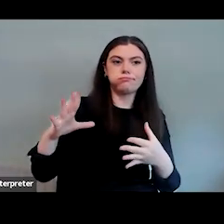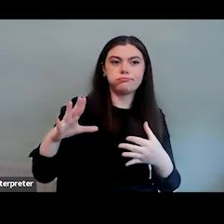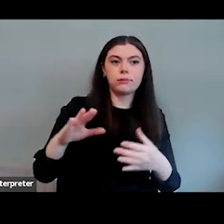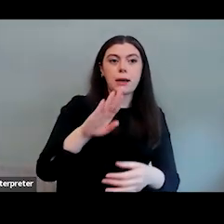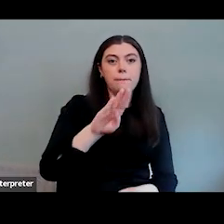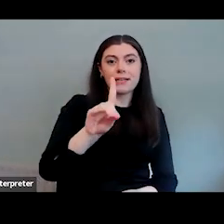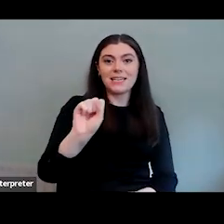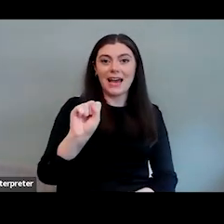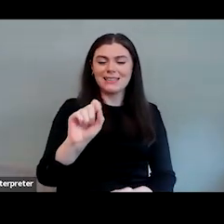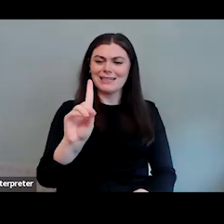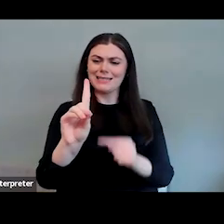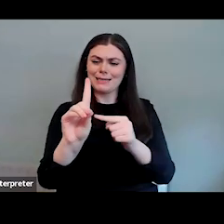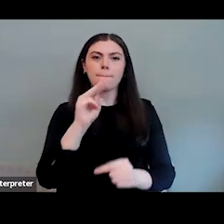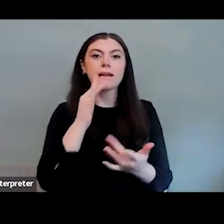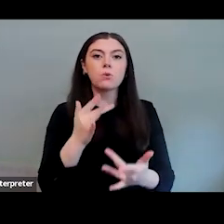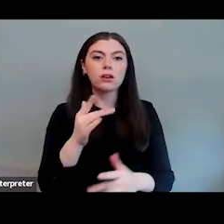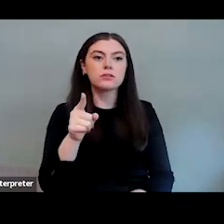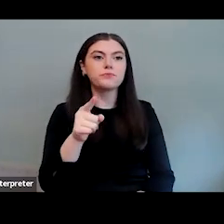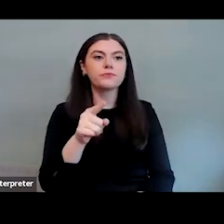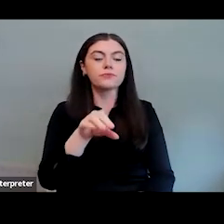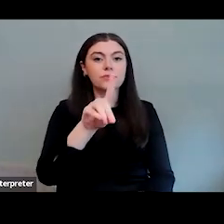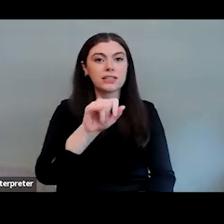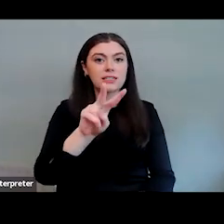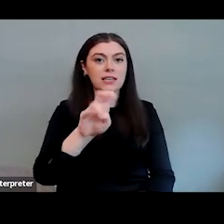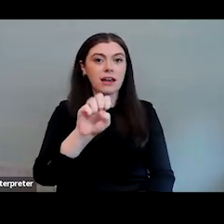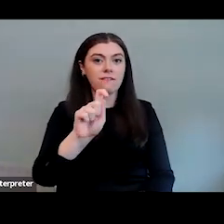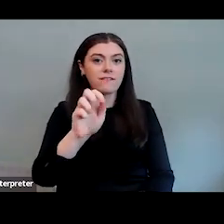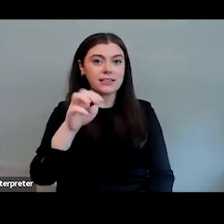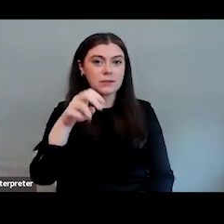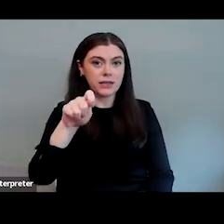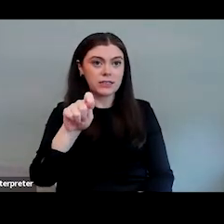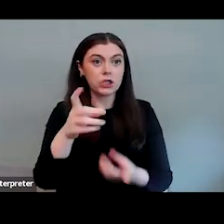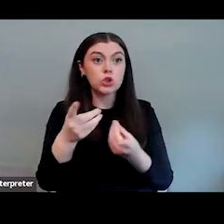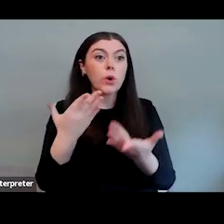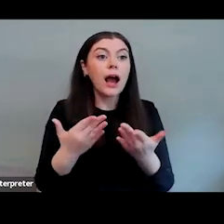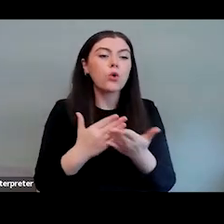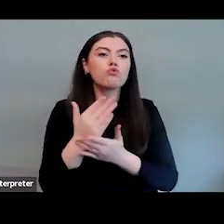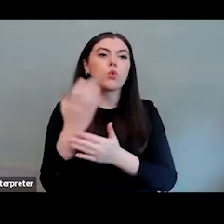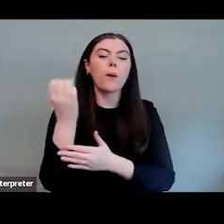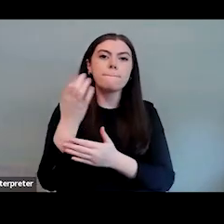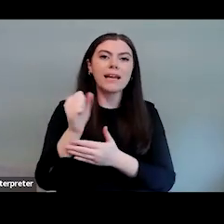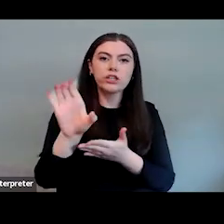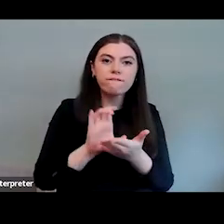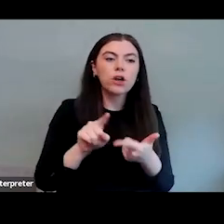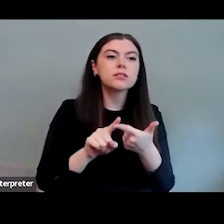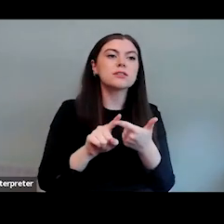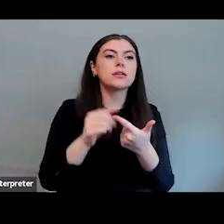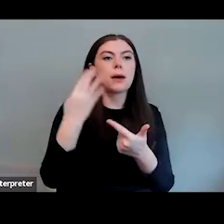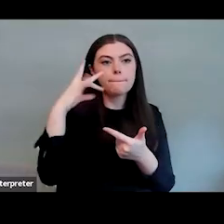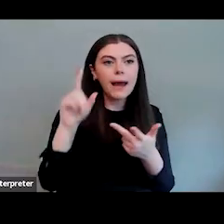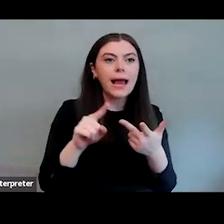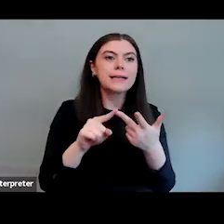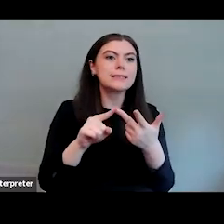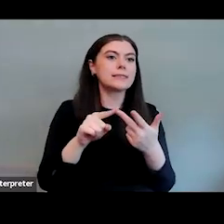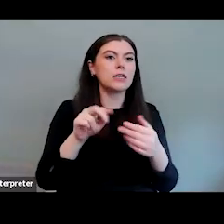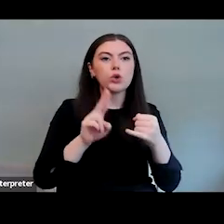And this is work that is done vis-a-vis pension funds, financial institutions like banks, unions, churches that